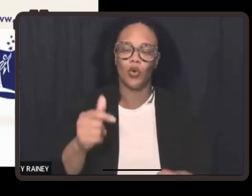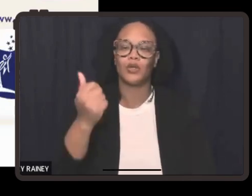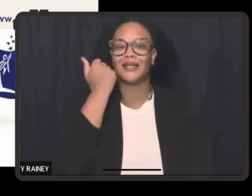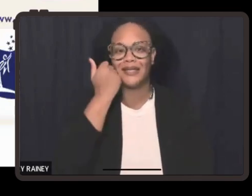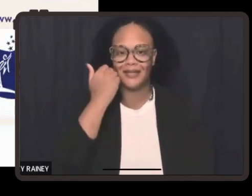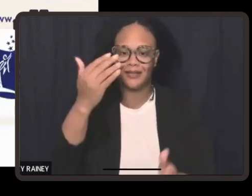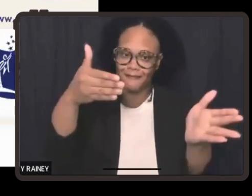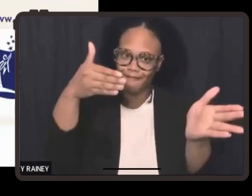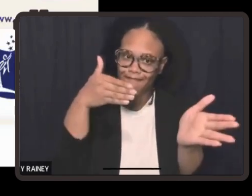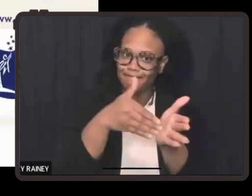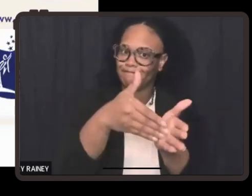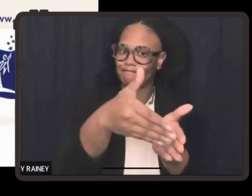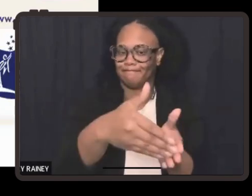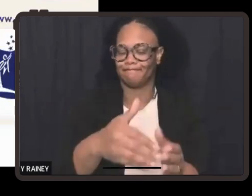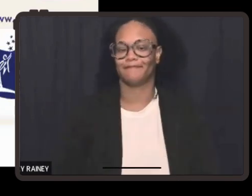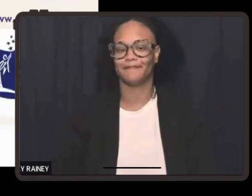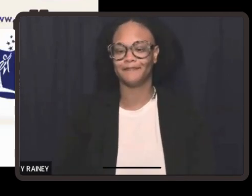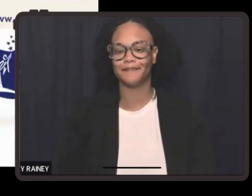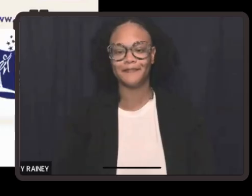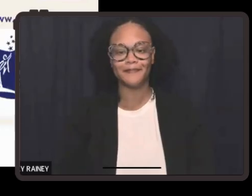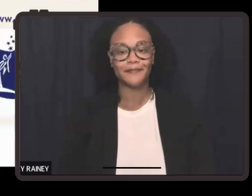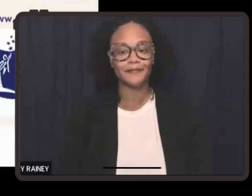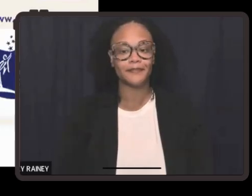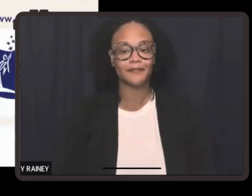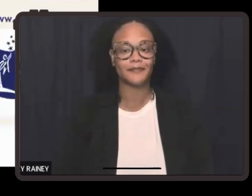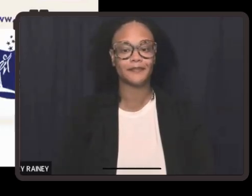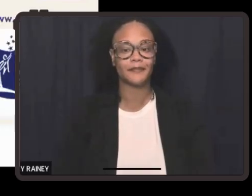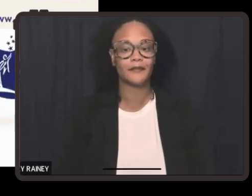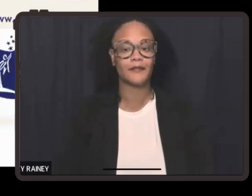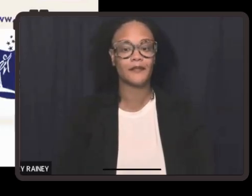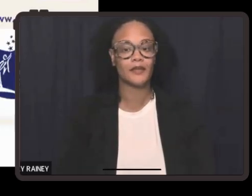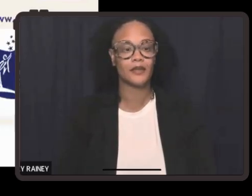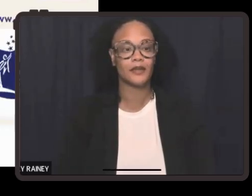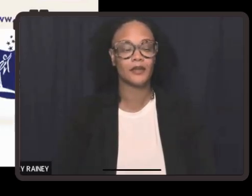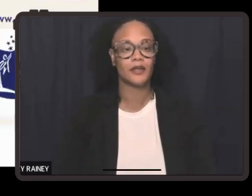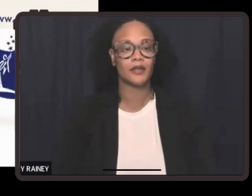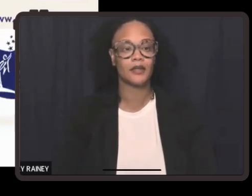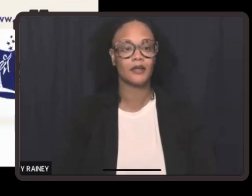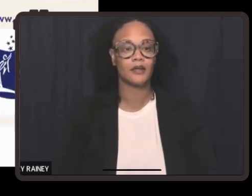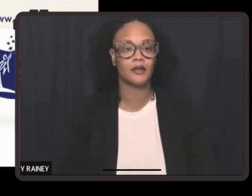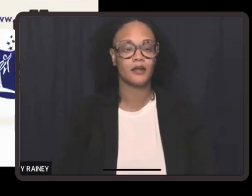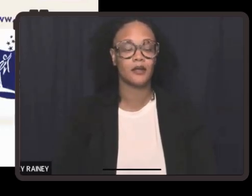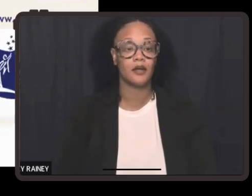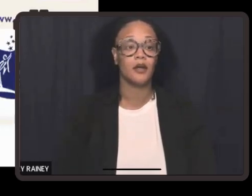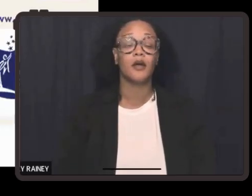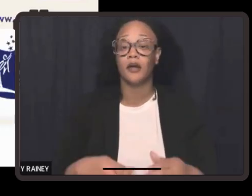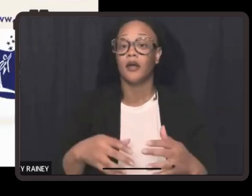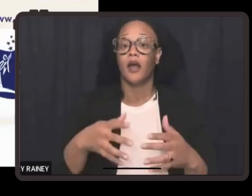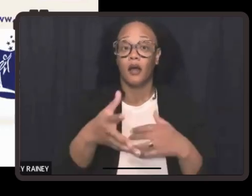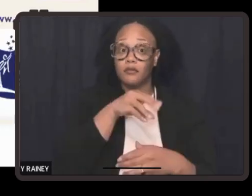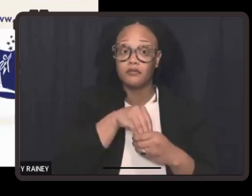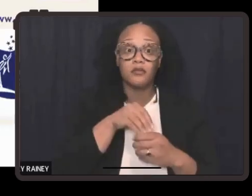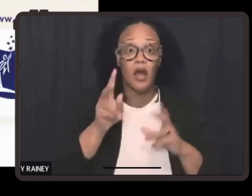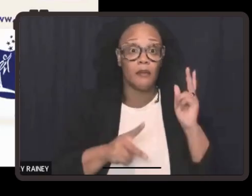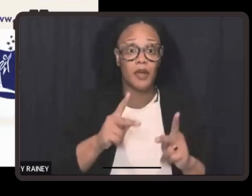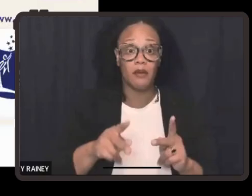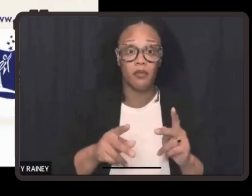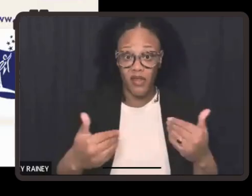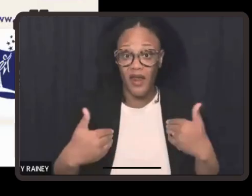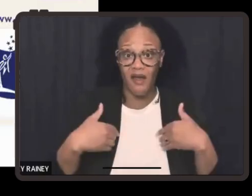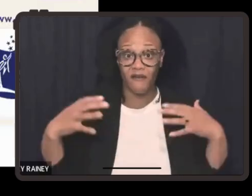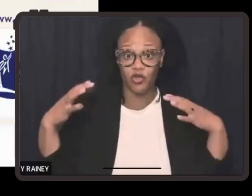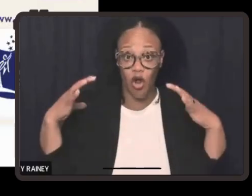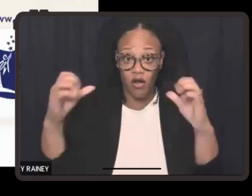frequently. Because even charge who are really good at brushing their teeth